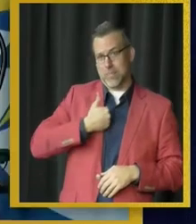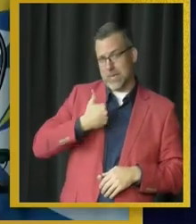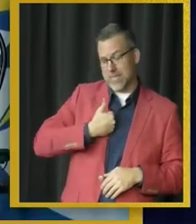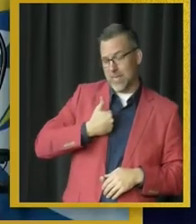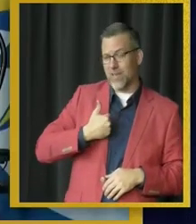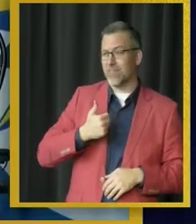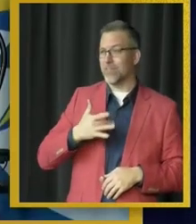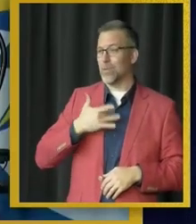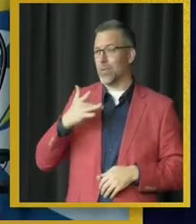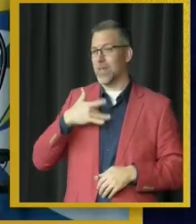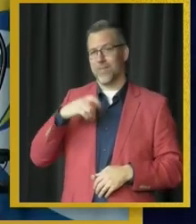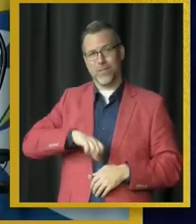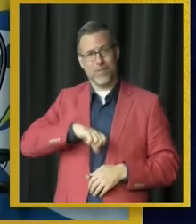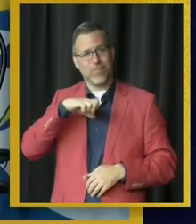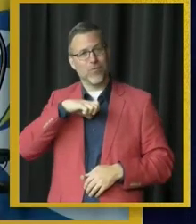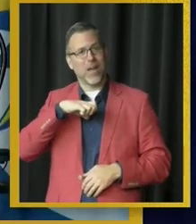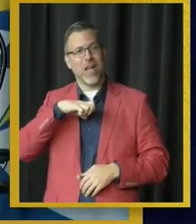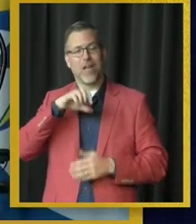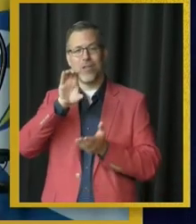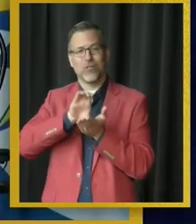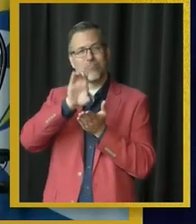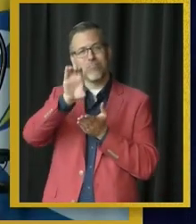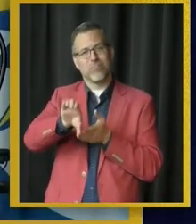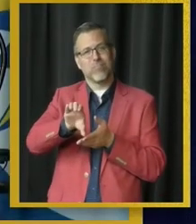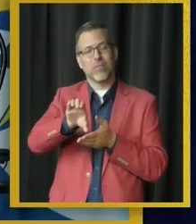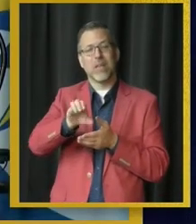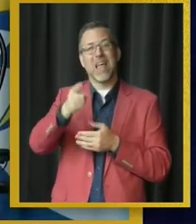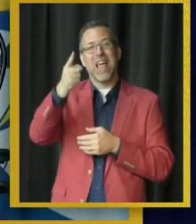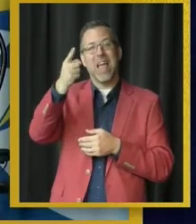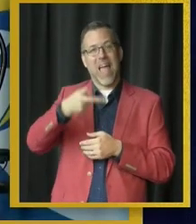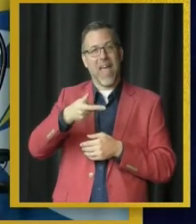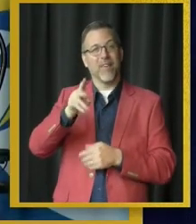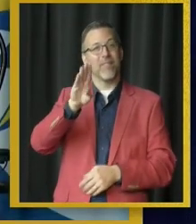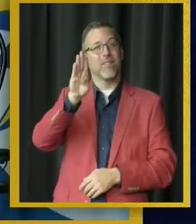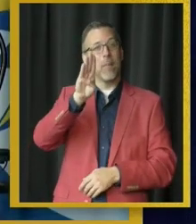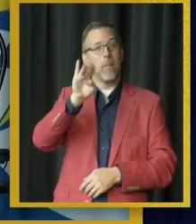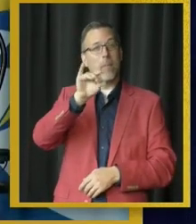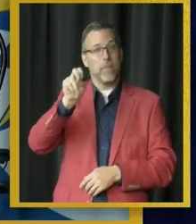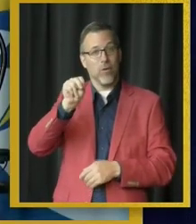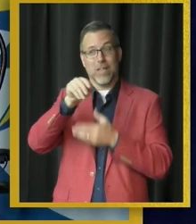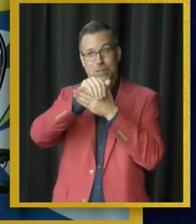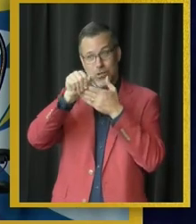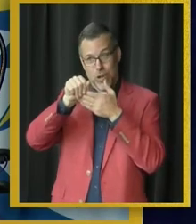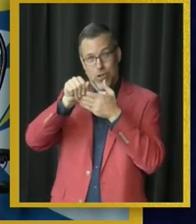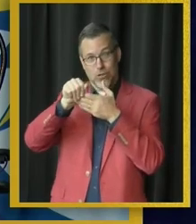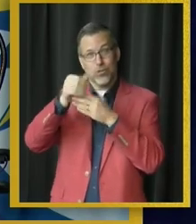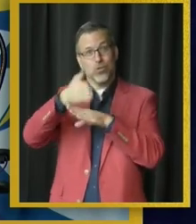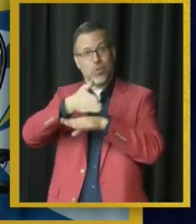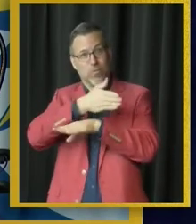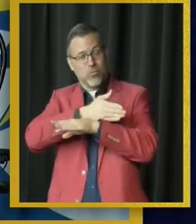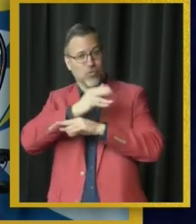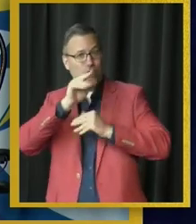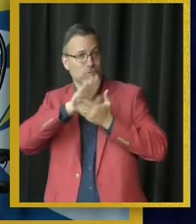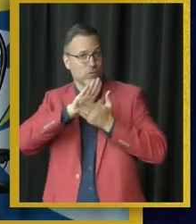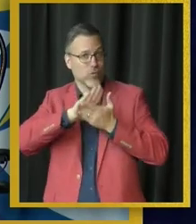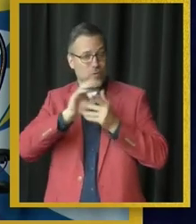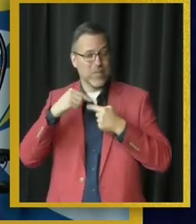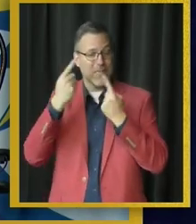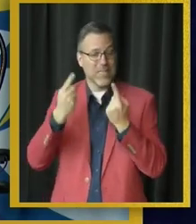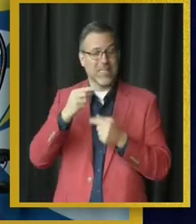We are so proud to have invested over $500 million in capital improvements in schools since